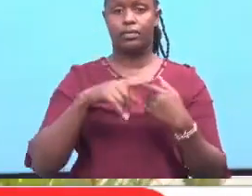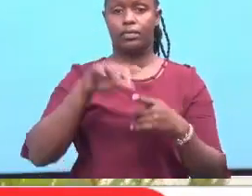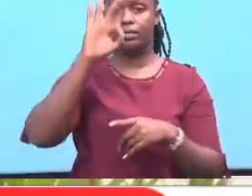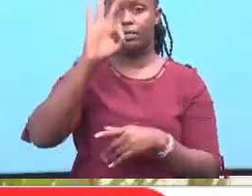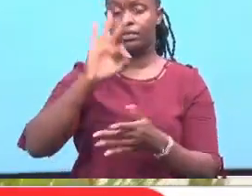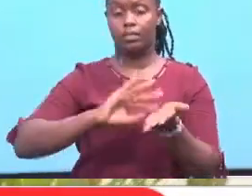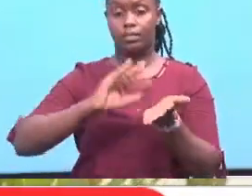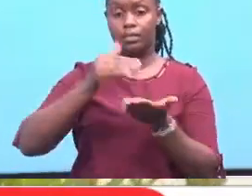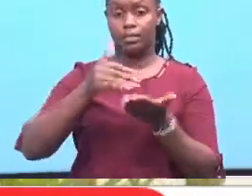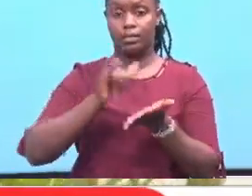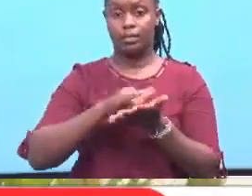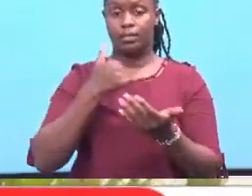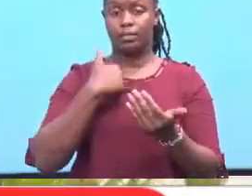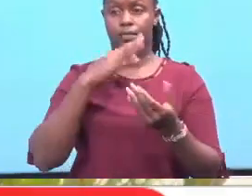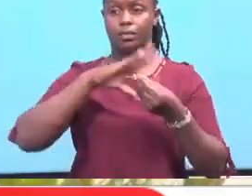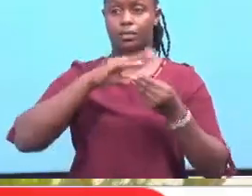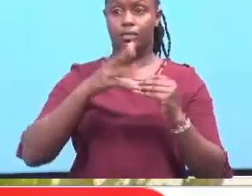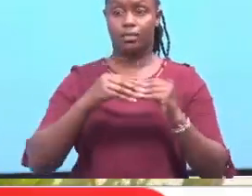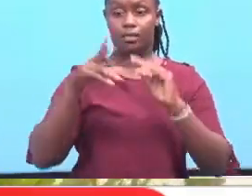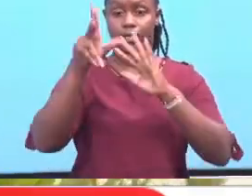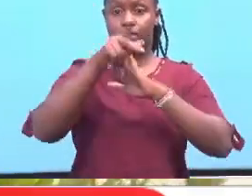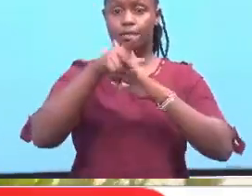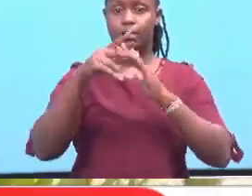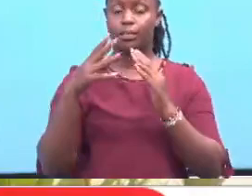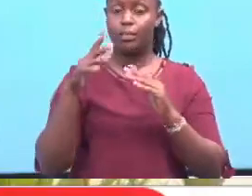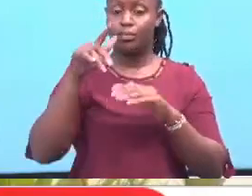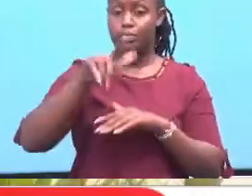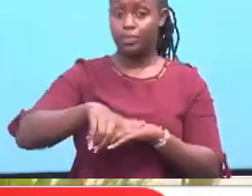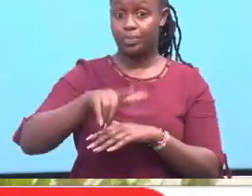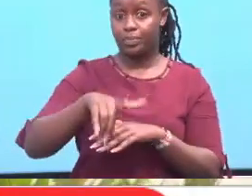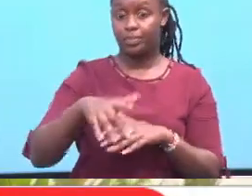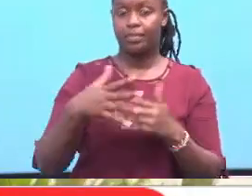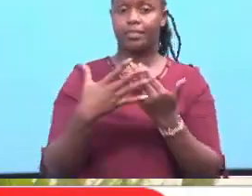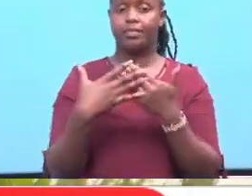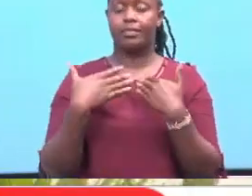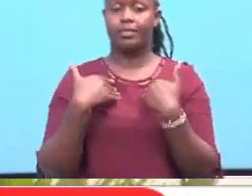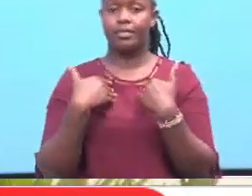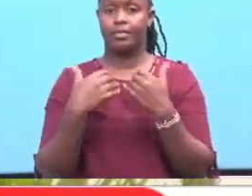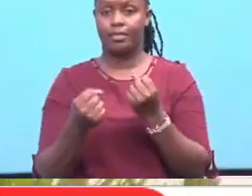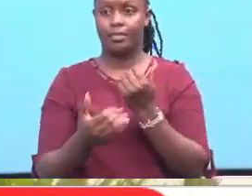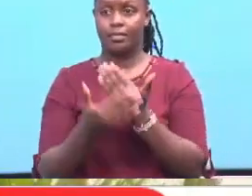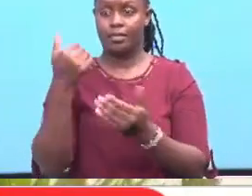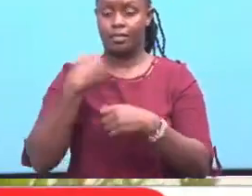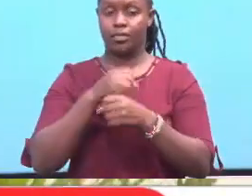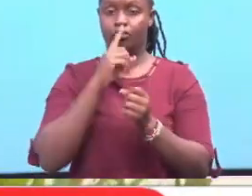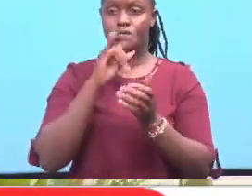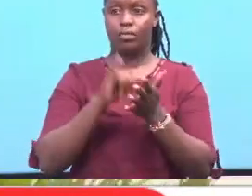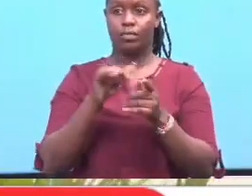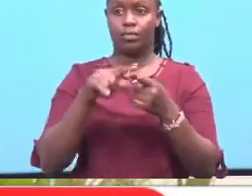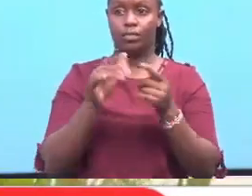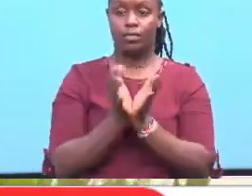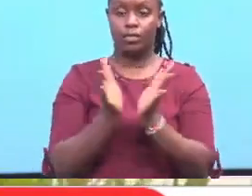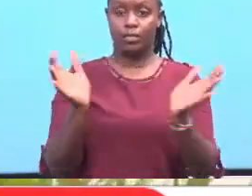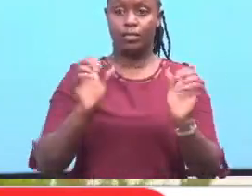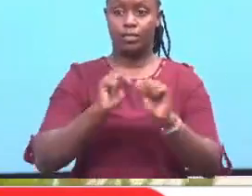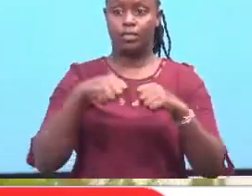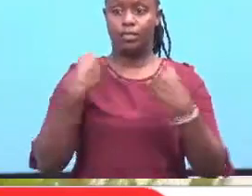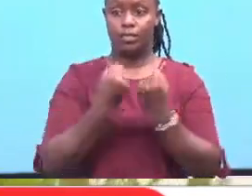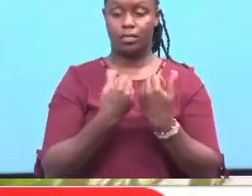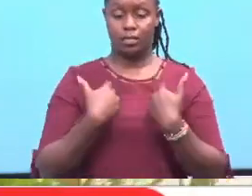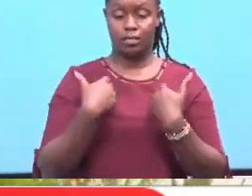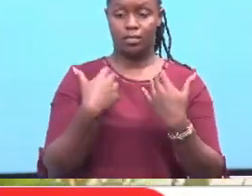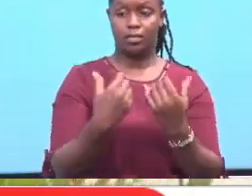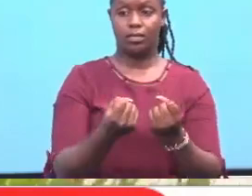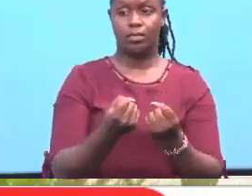we have created in there. The Primary Health Care Fund to ensure that the primary level is publicly financed. The Social Health Fund, Your Excellency,